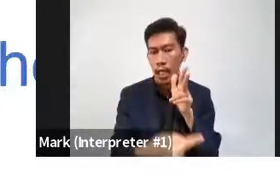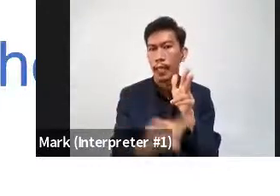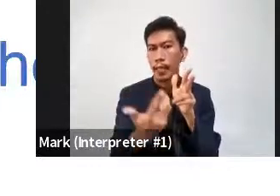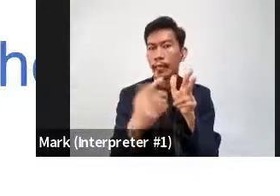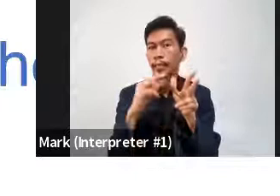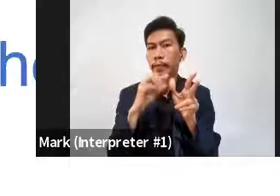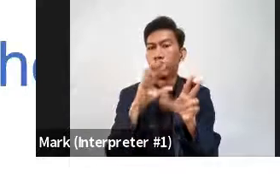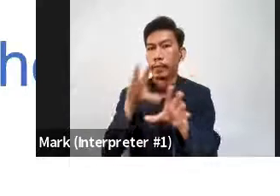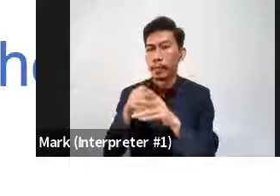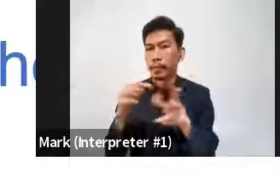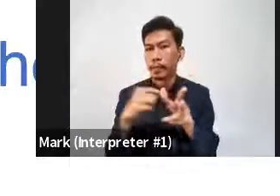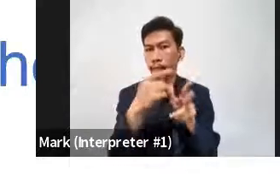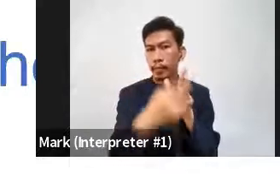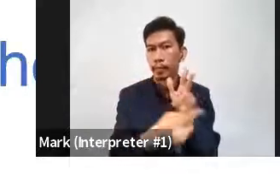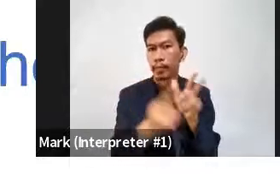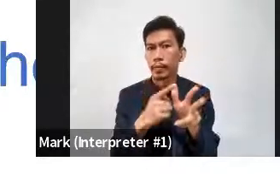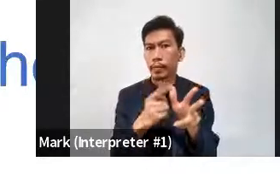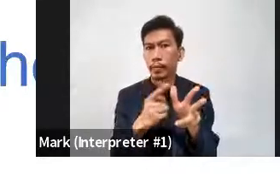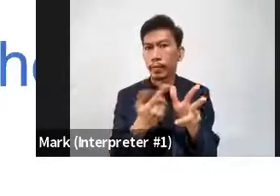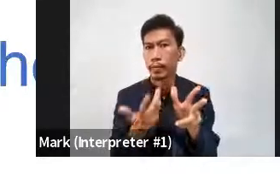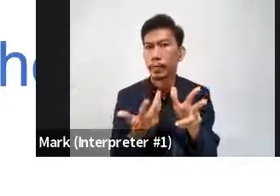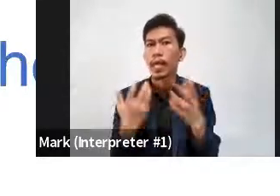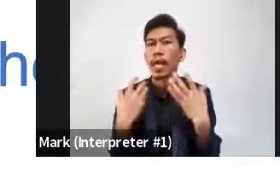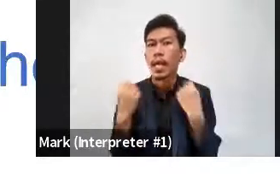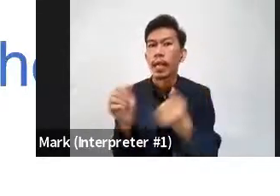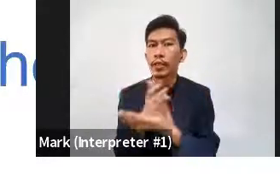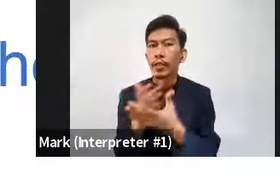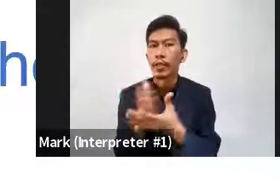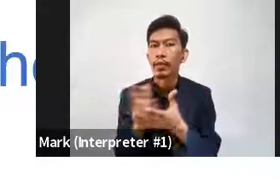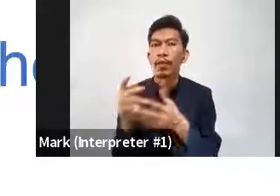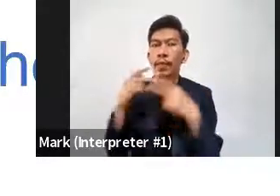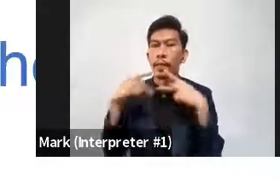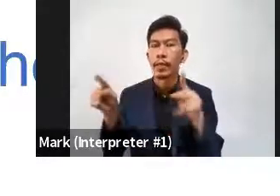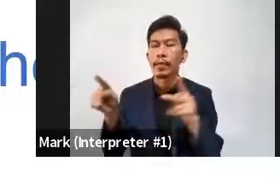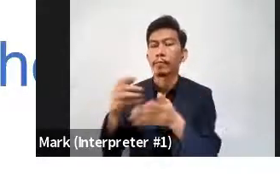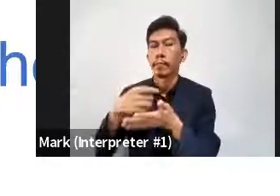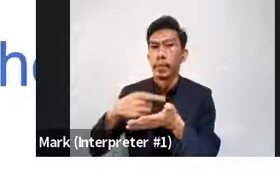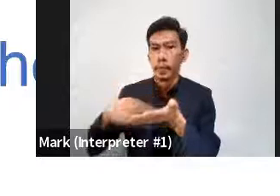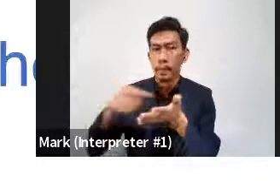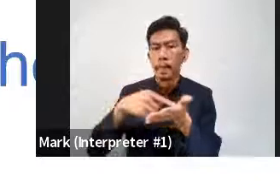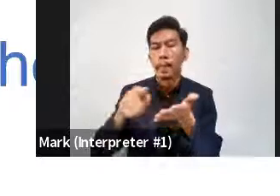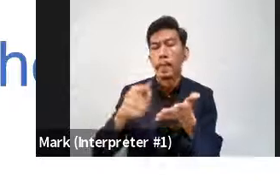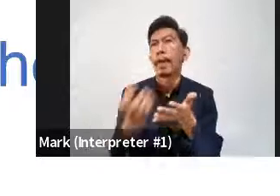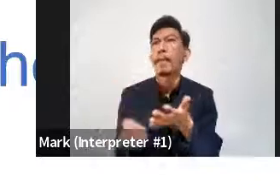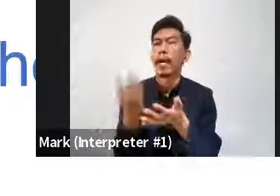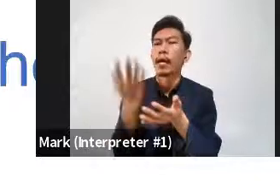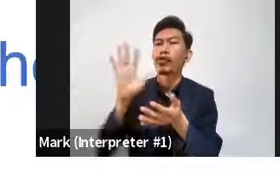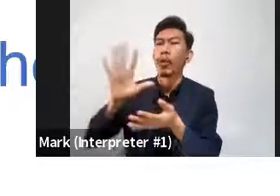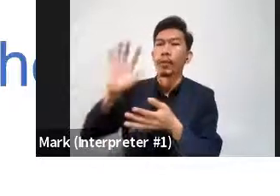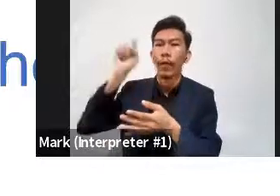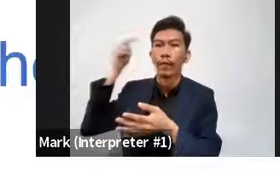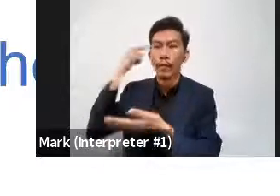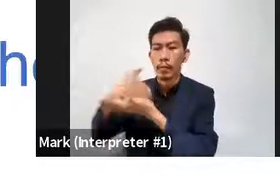one is the health share of public expenditure. So how much of your total government budget